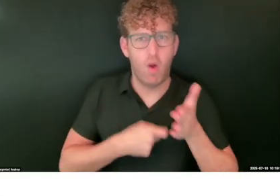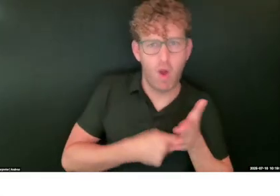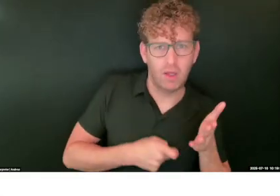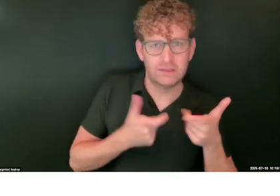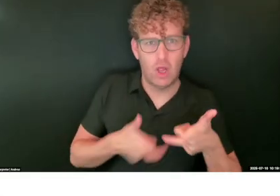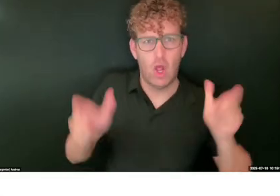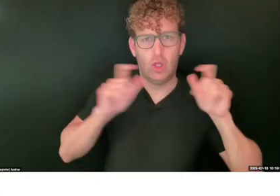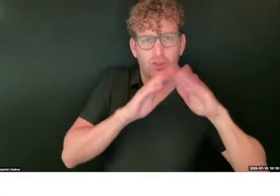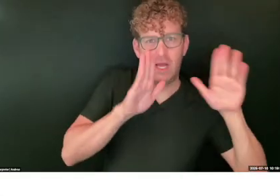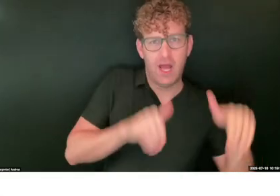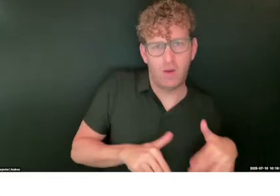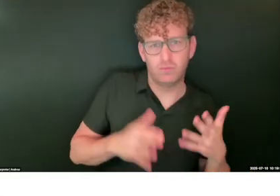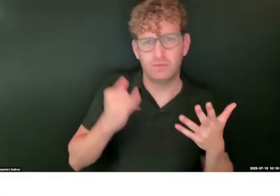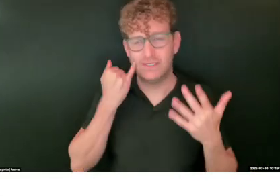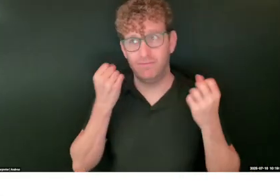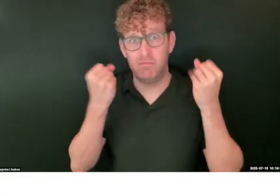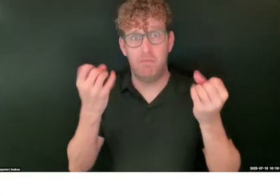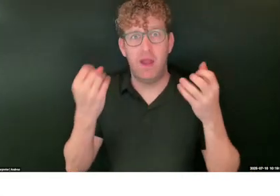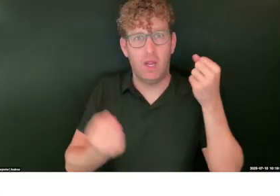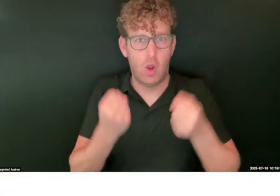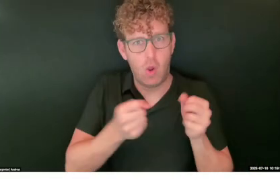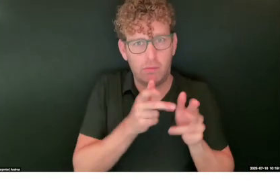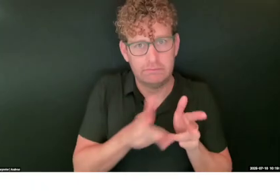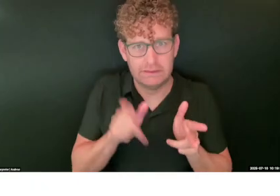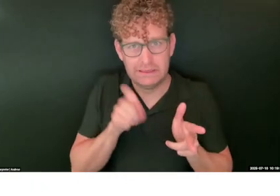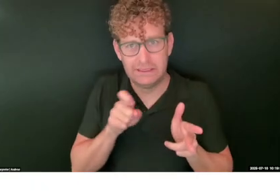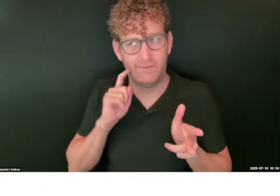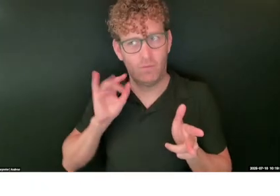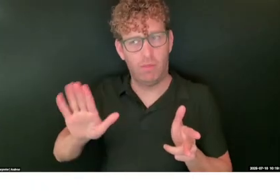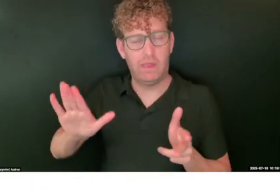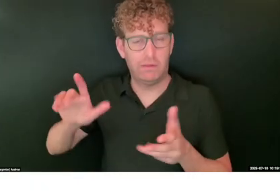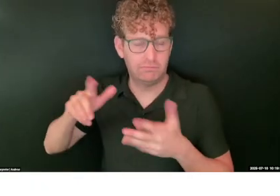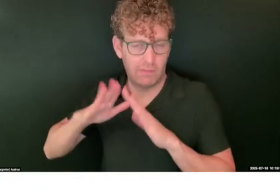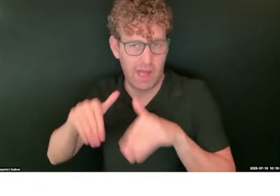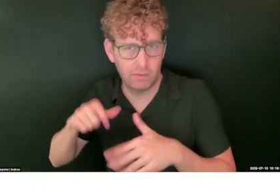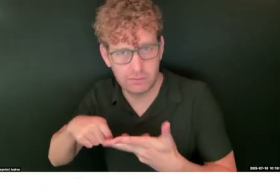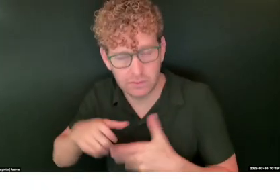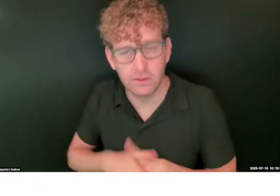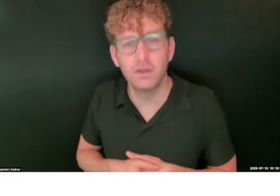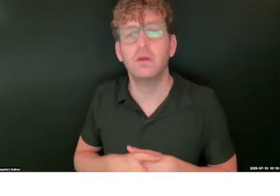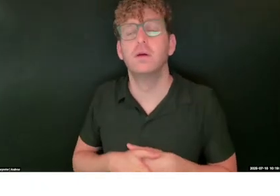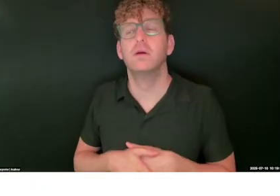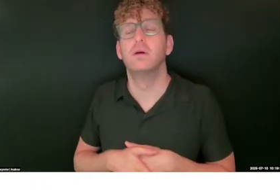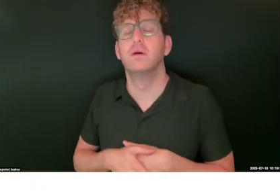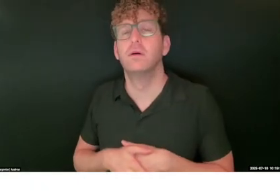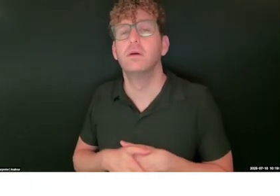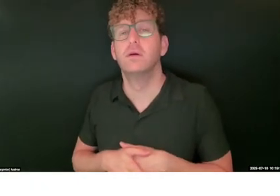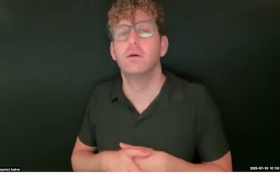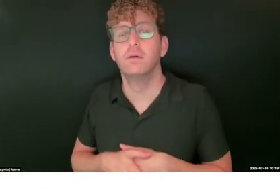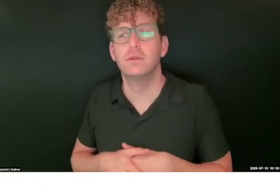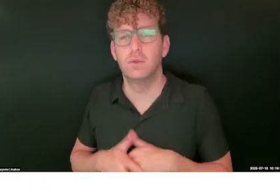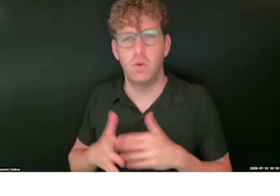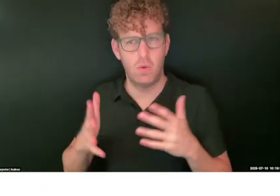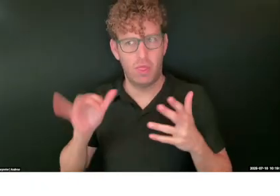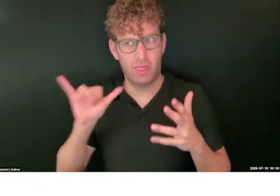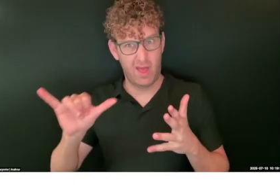are needed for that household's need. And we factor that into this comparison between these